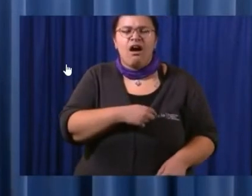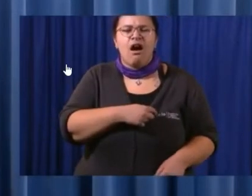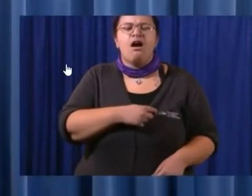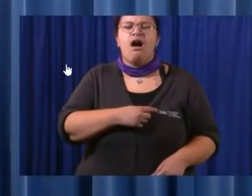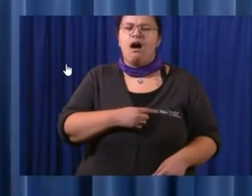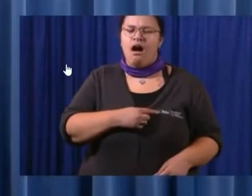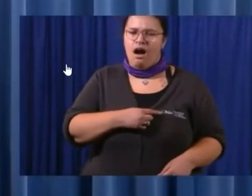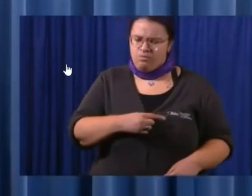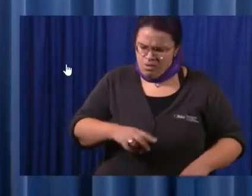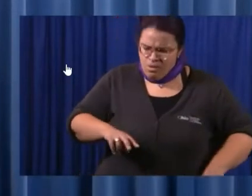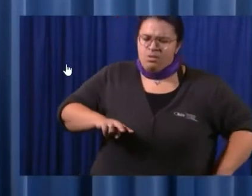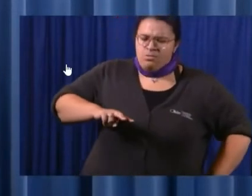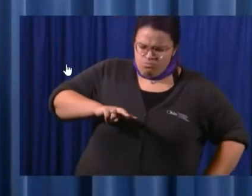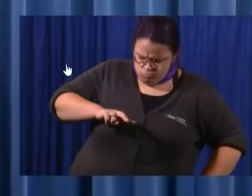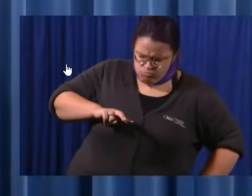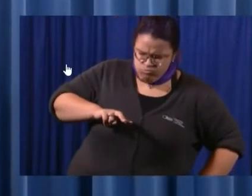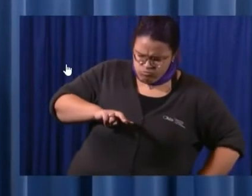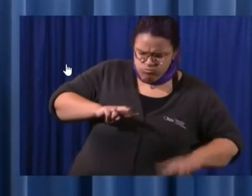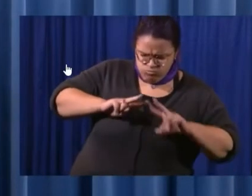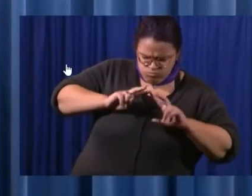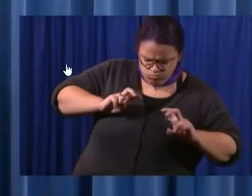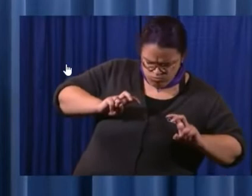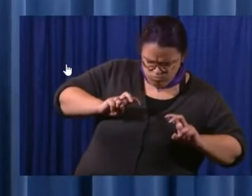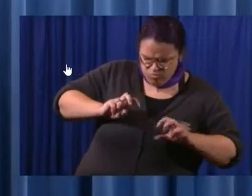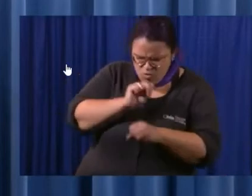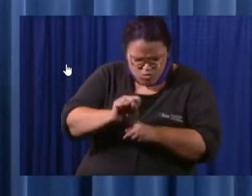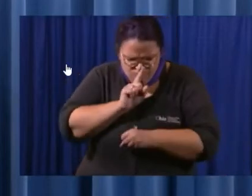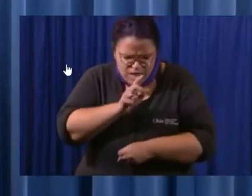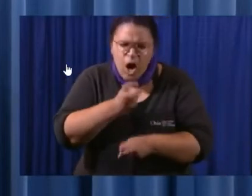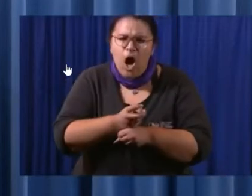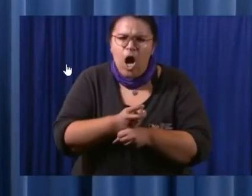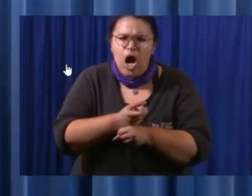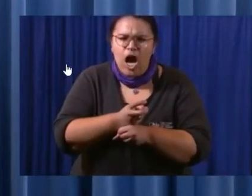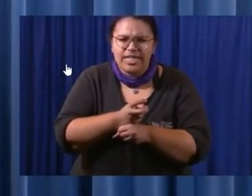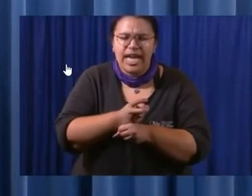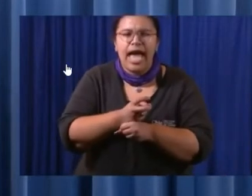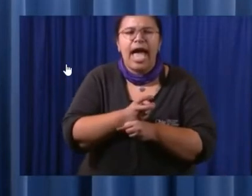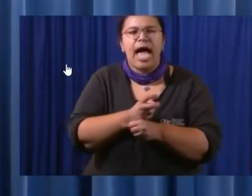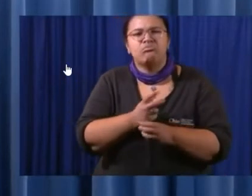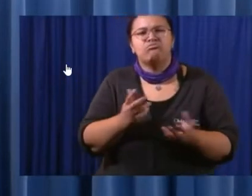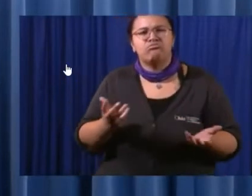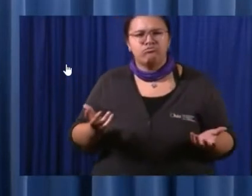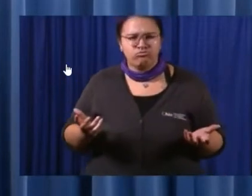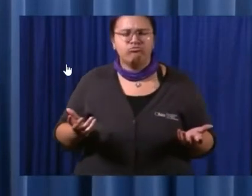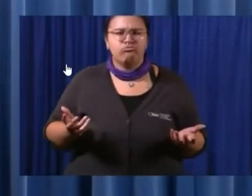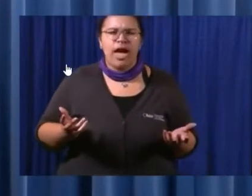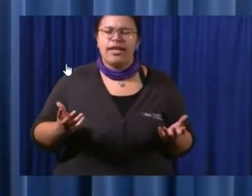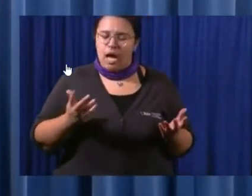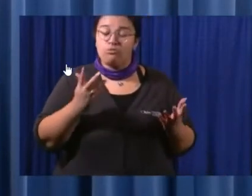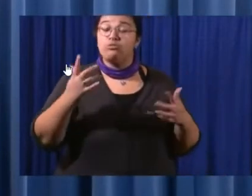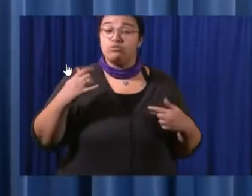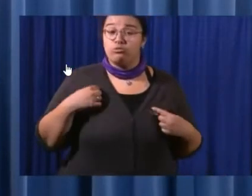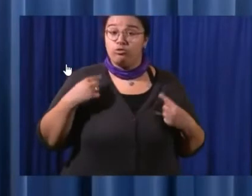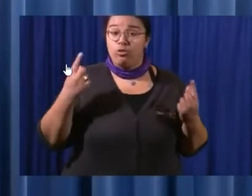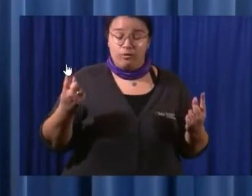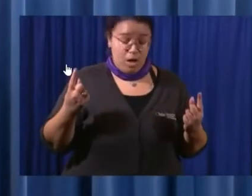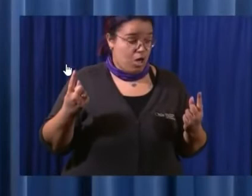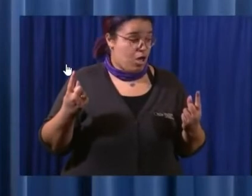facts, and we make our decisions based upon that. Now, I think what you saw us unveil today with the new